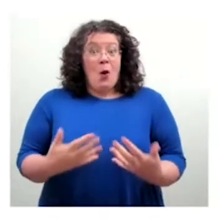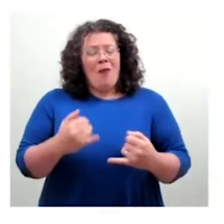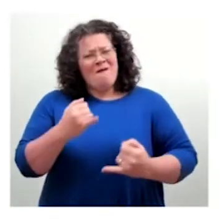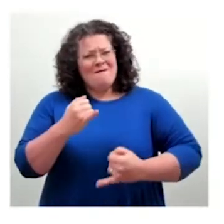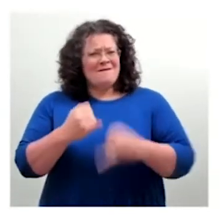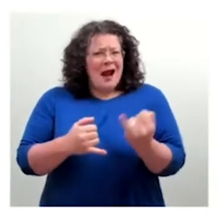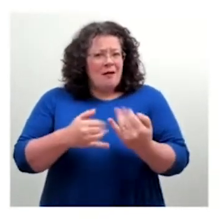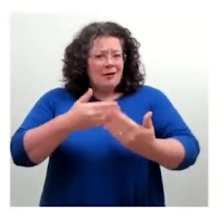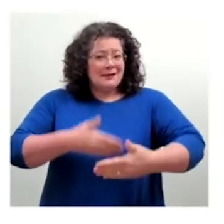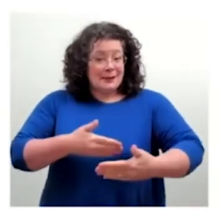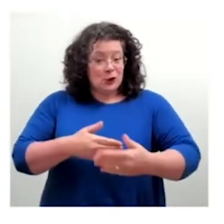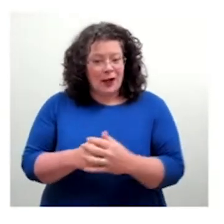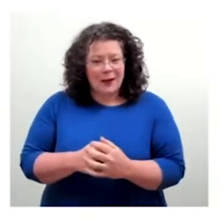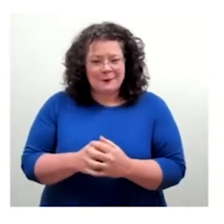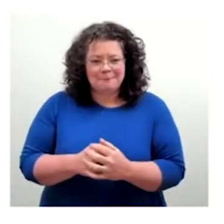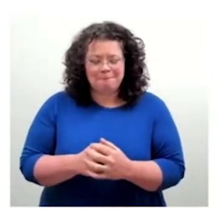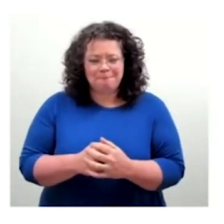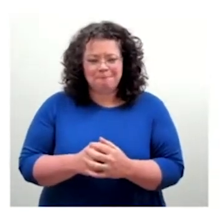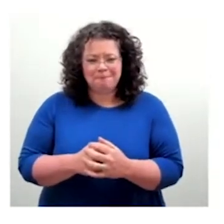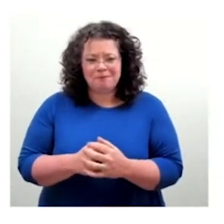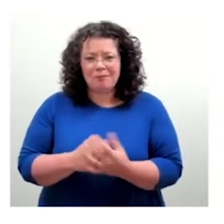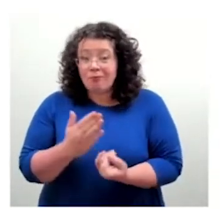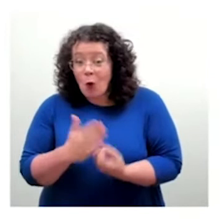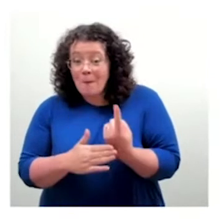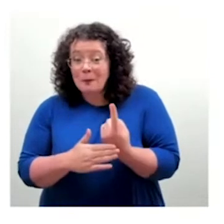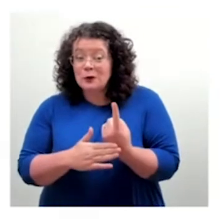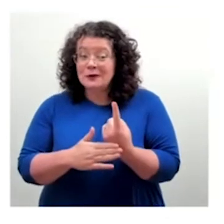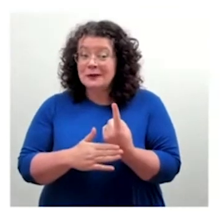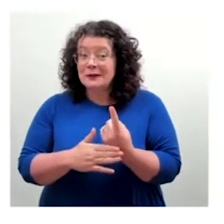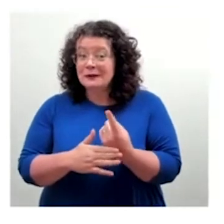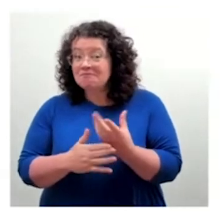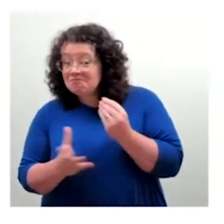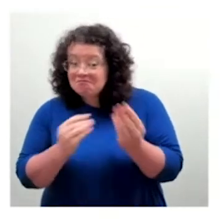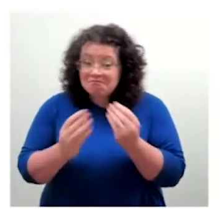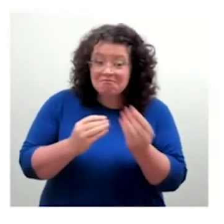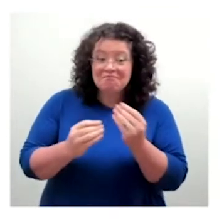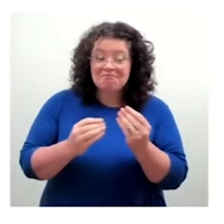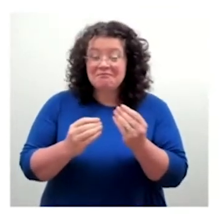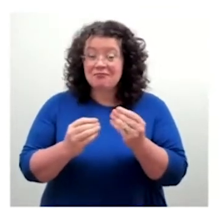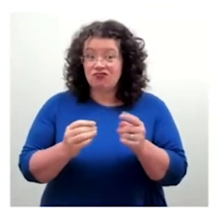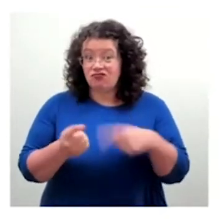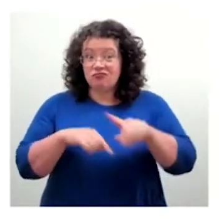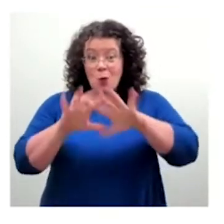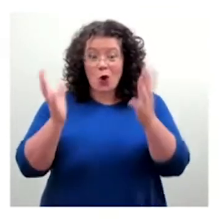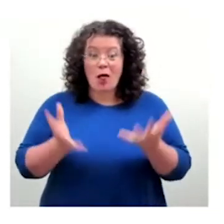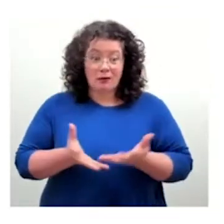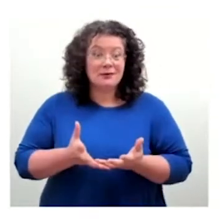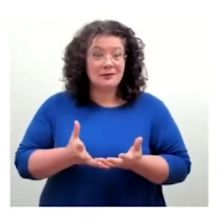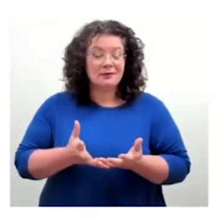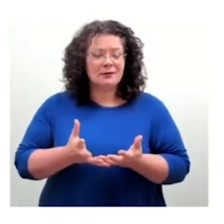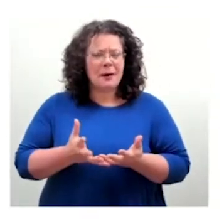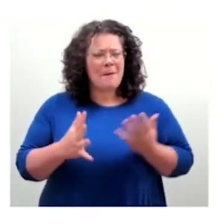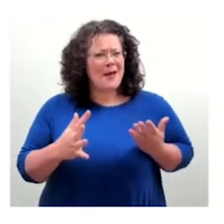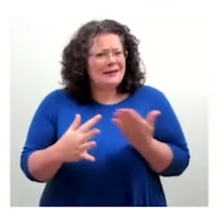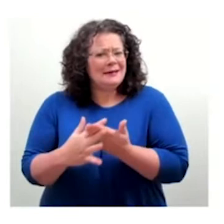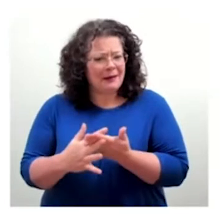actually. About accessibility. We're part of a big community. There's a lot of people out there who are doing a lot of work on accessibility in lots of